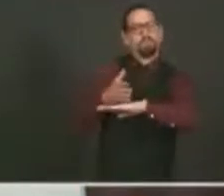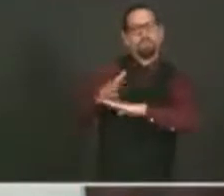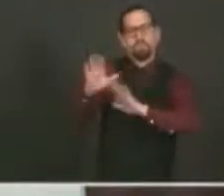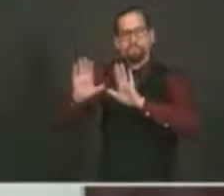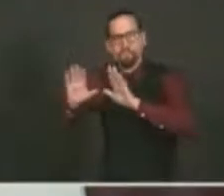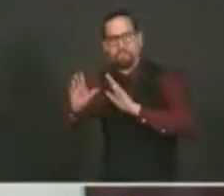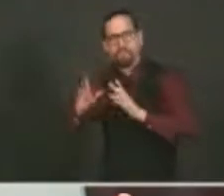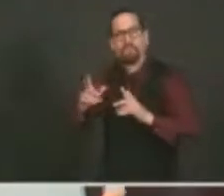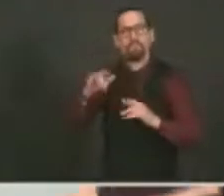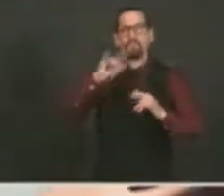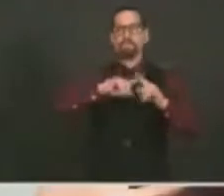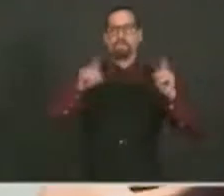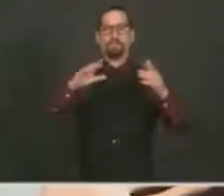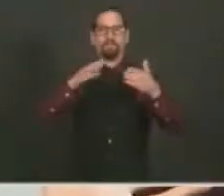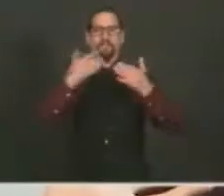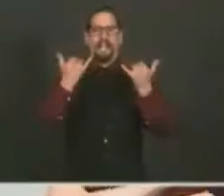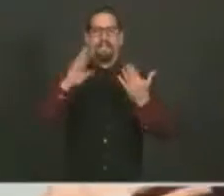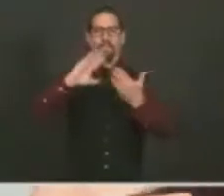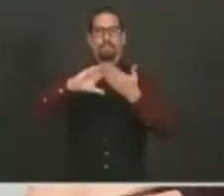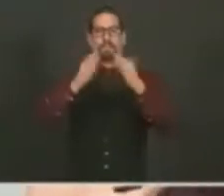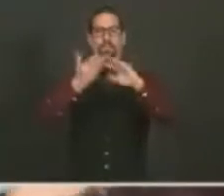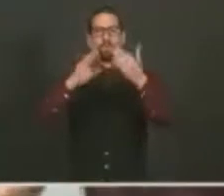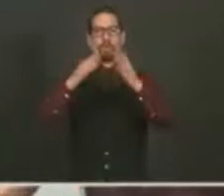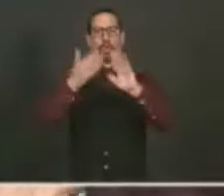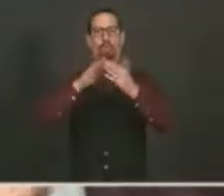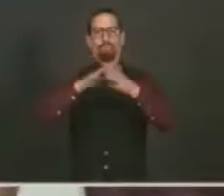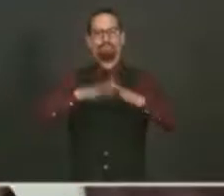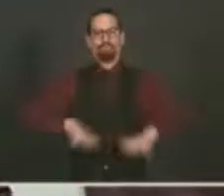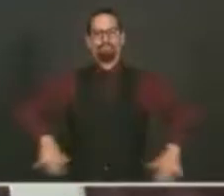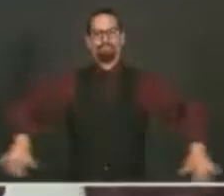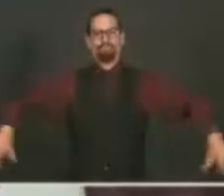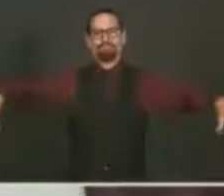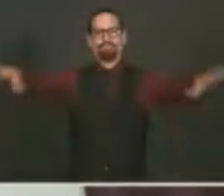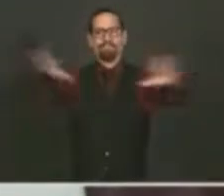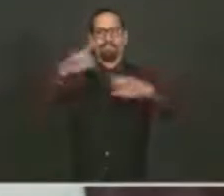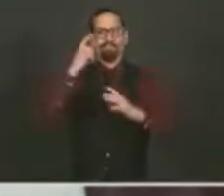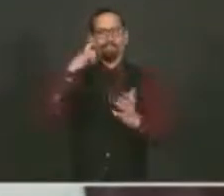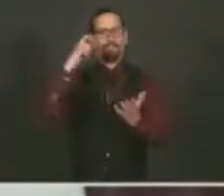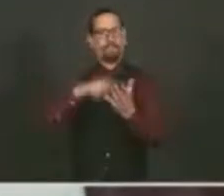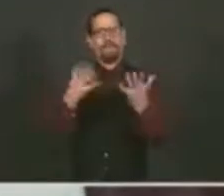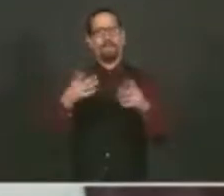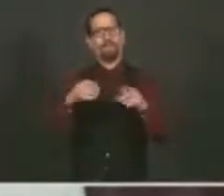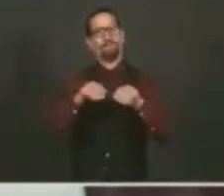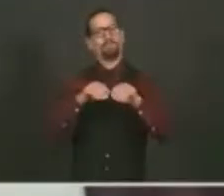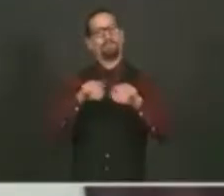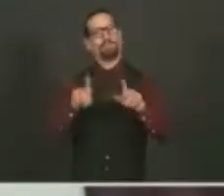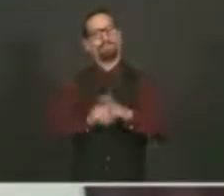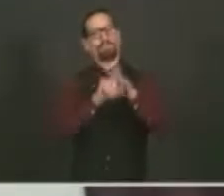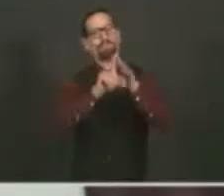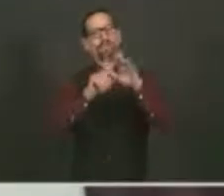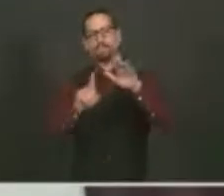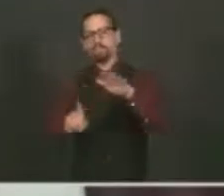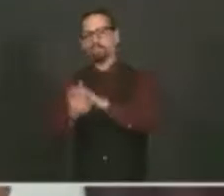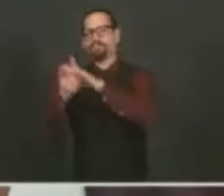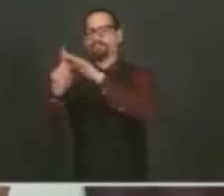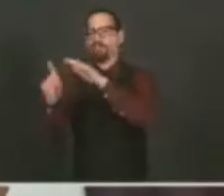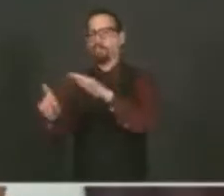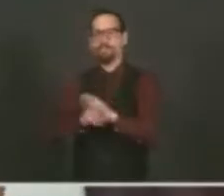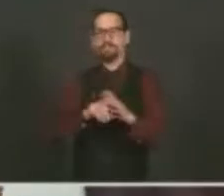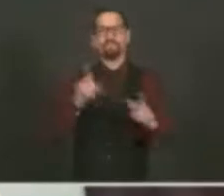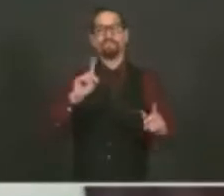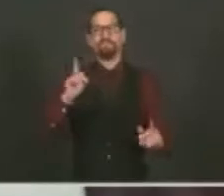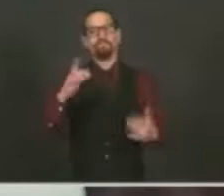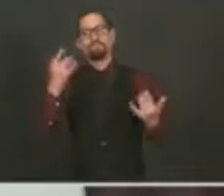in the community. And so that's why we have to do more testing to figure out where are sick